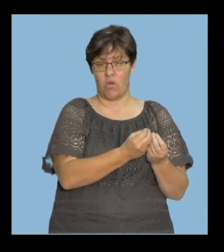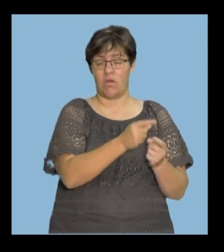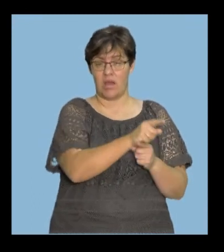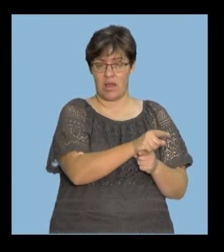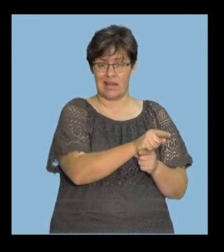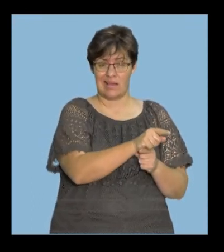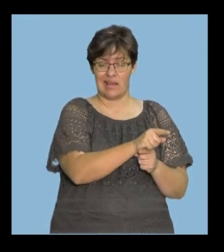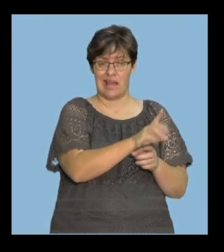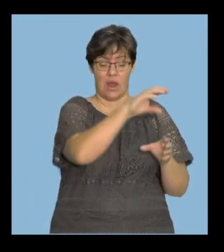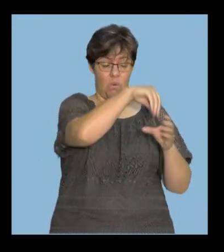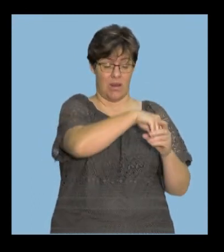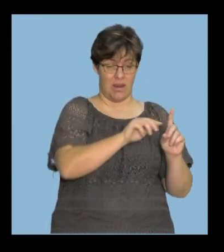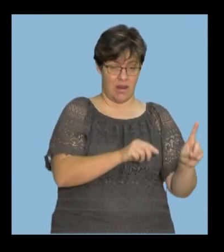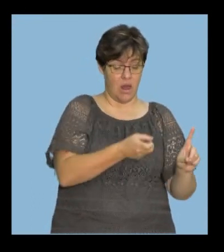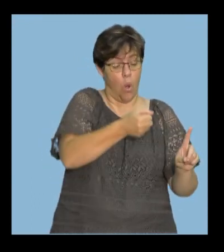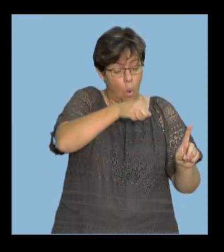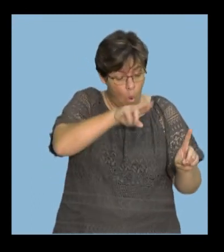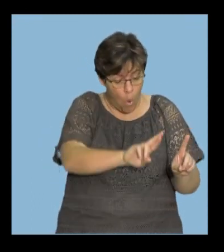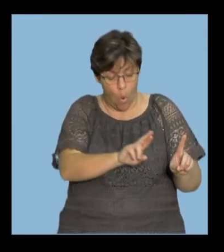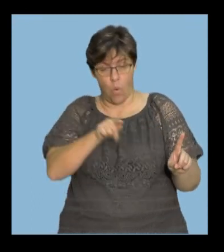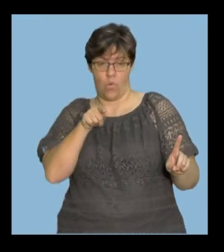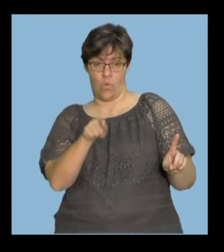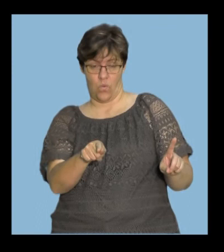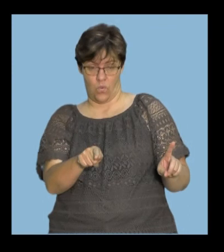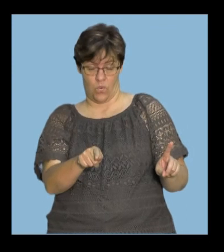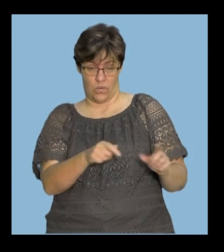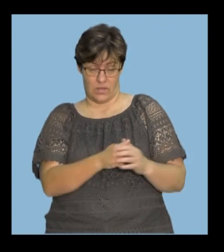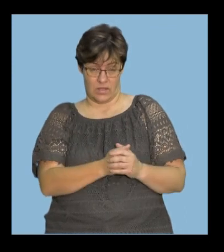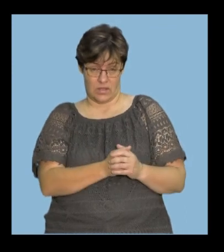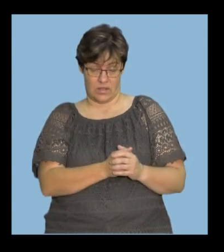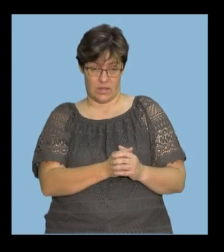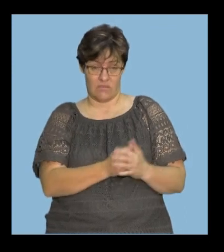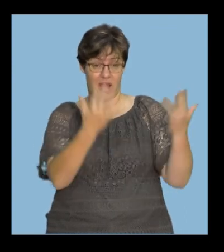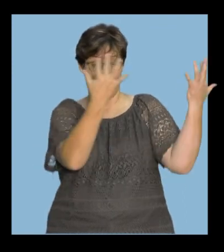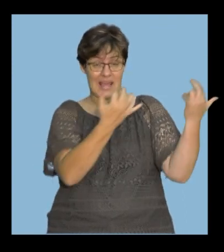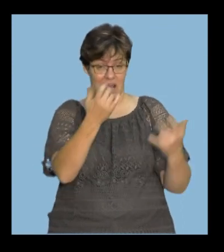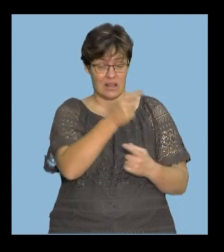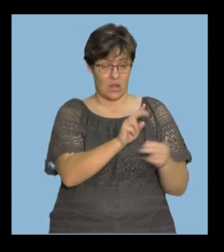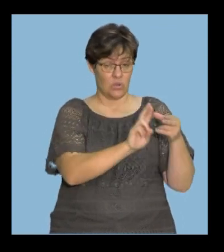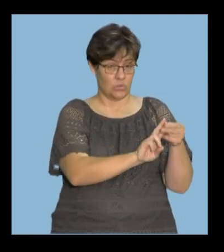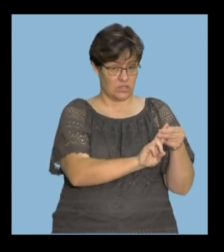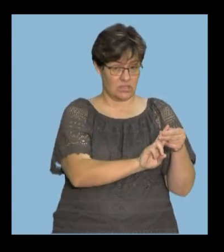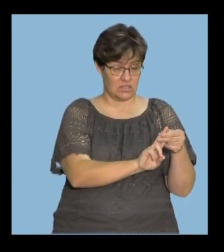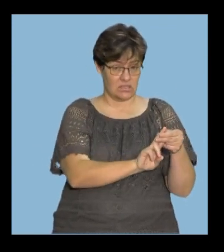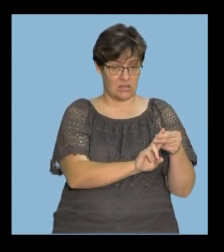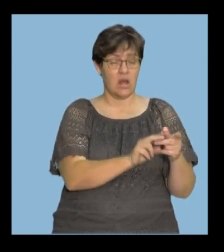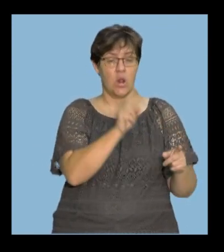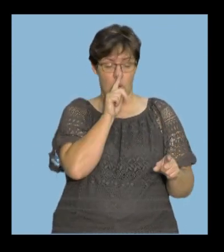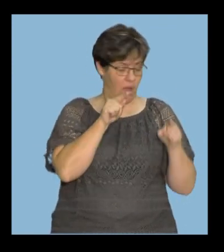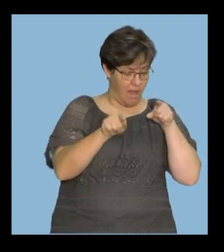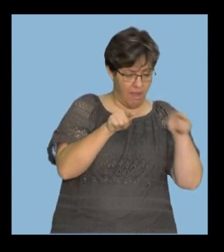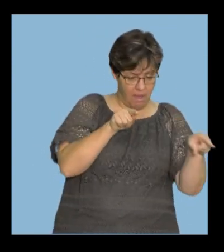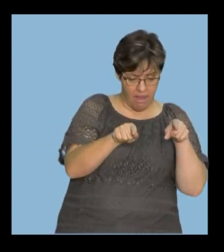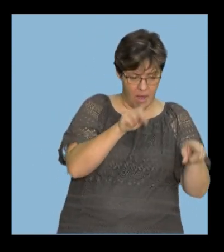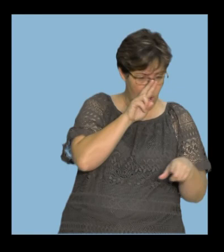the objects or the elements must be in the one or the other. So when we're calculating union,